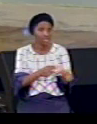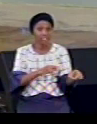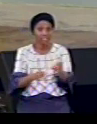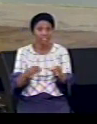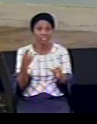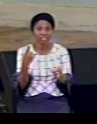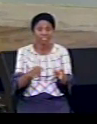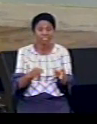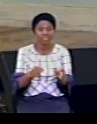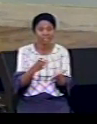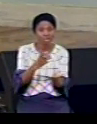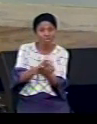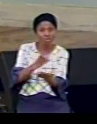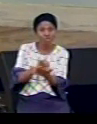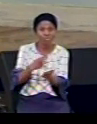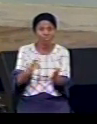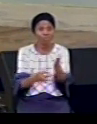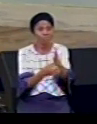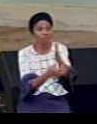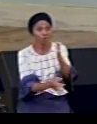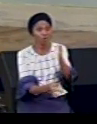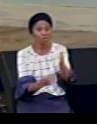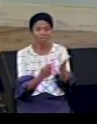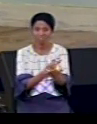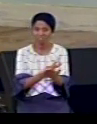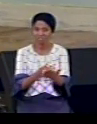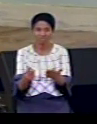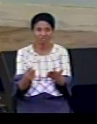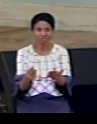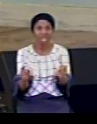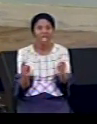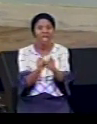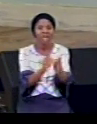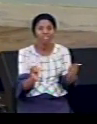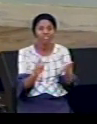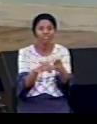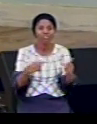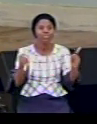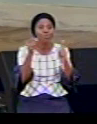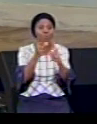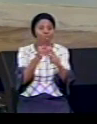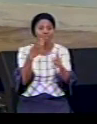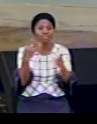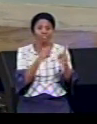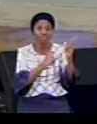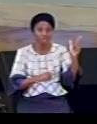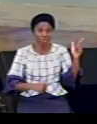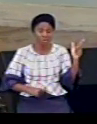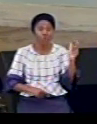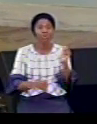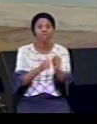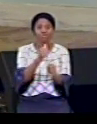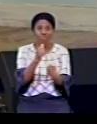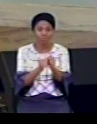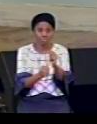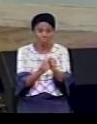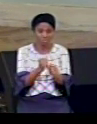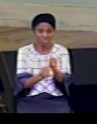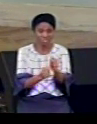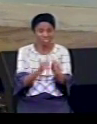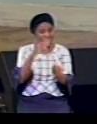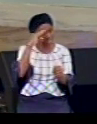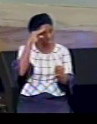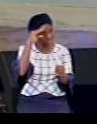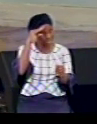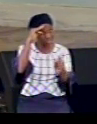neither did the cruse of oil fail, according to the word of the Lord, which